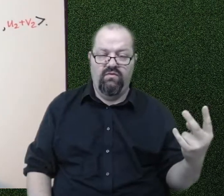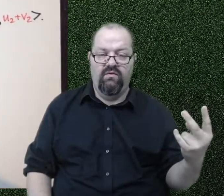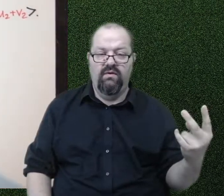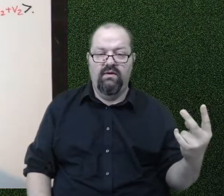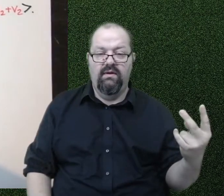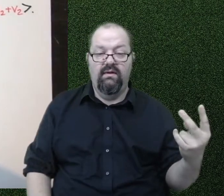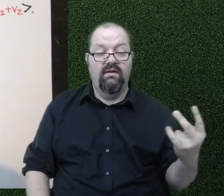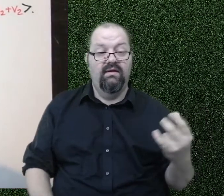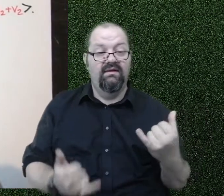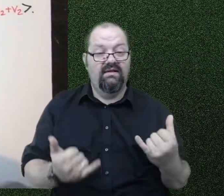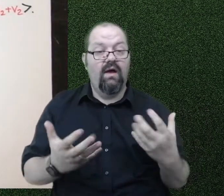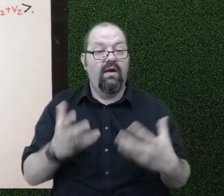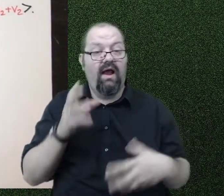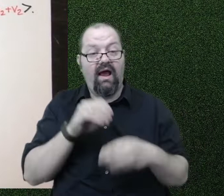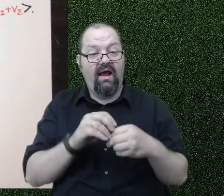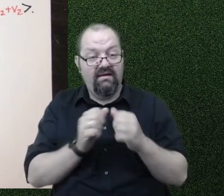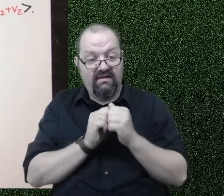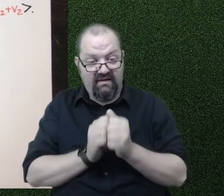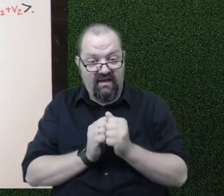And I want to add those two together.